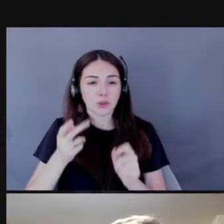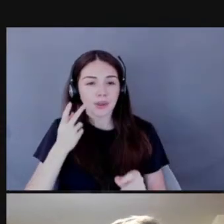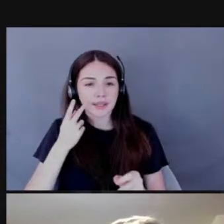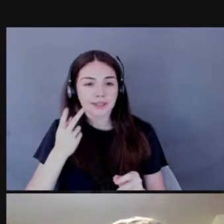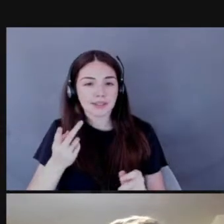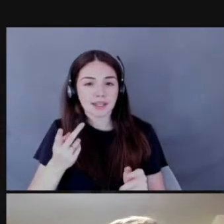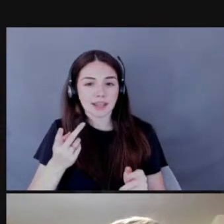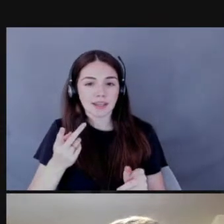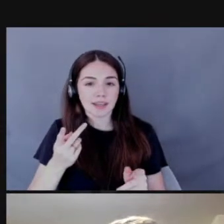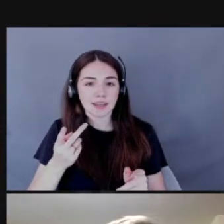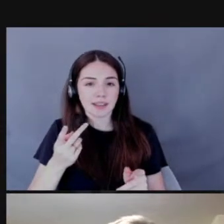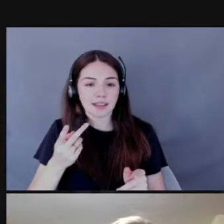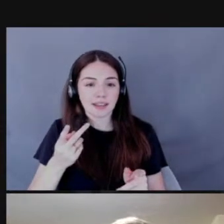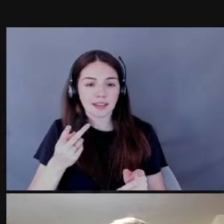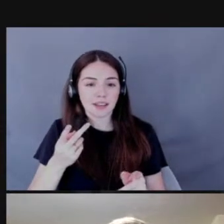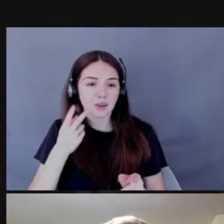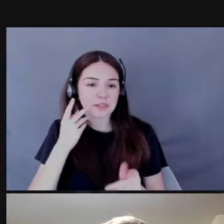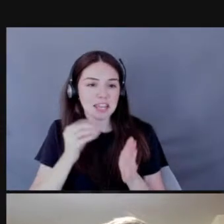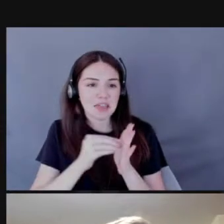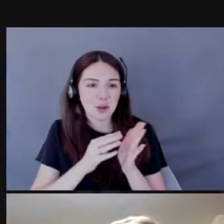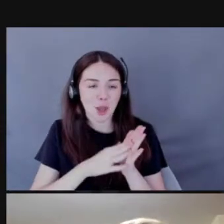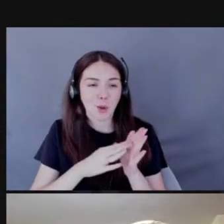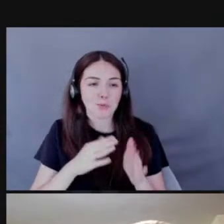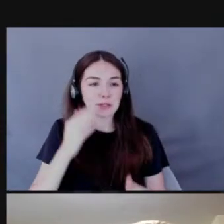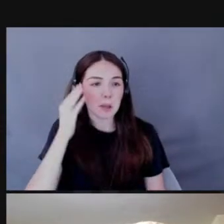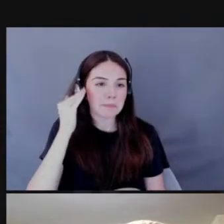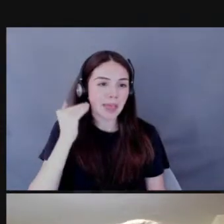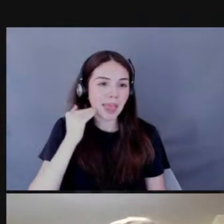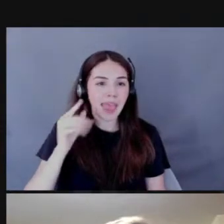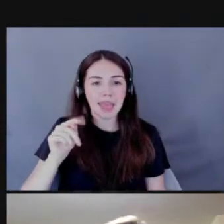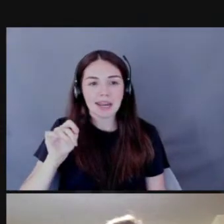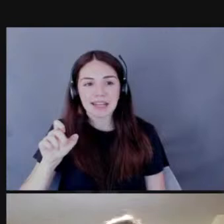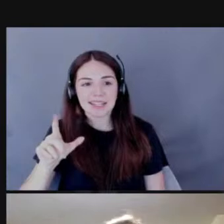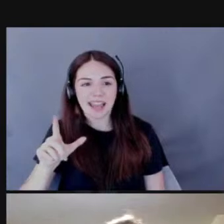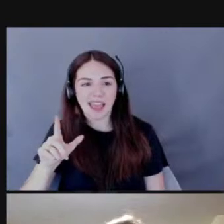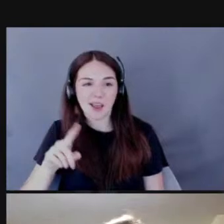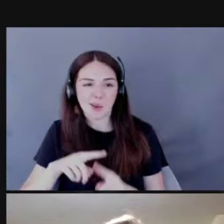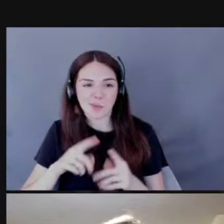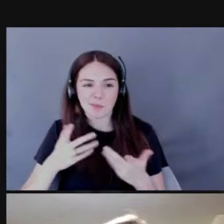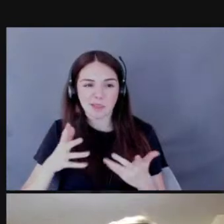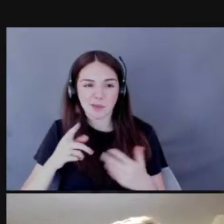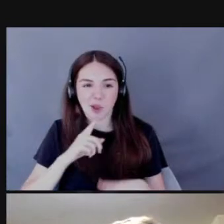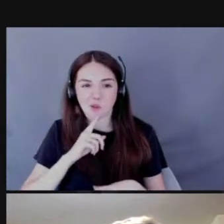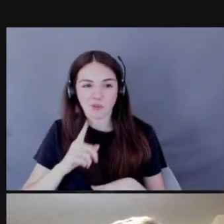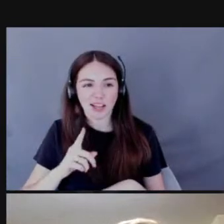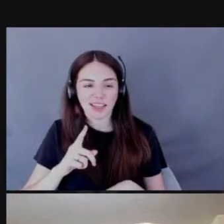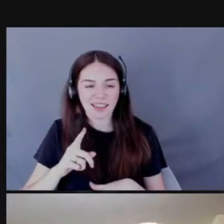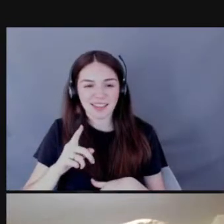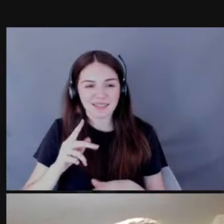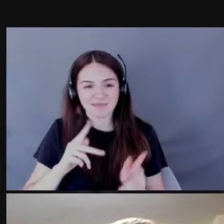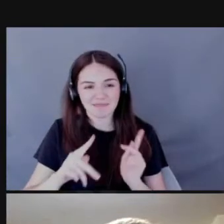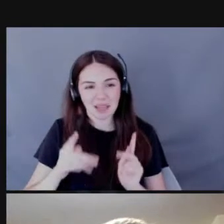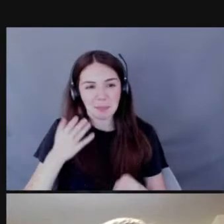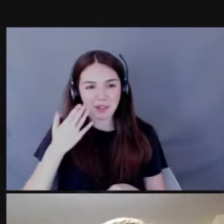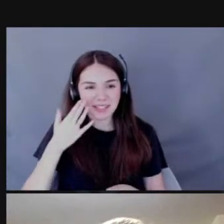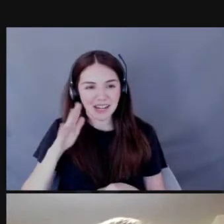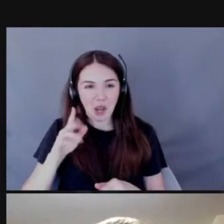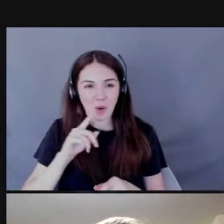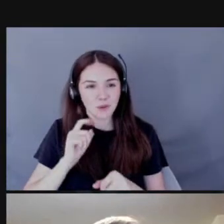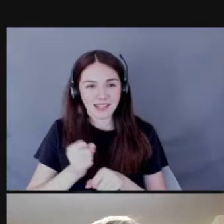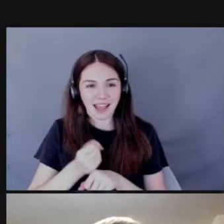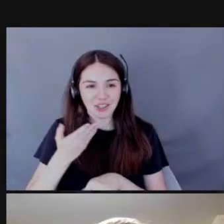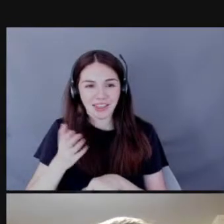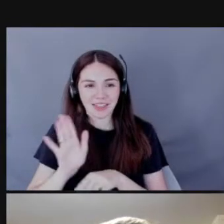the notes, a head and a tail. But that was all supposition, really. No one really knew what was in the video.